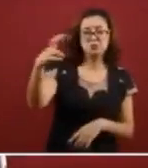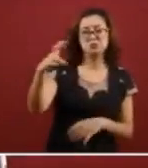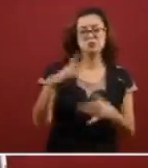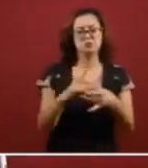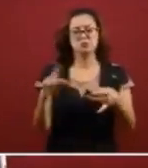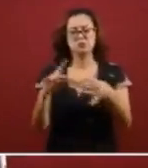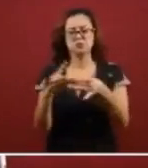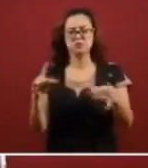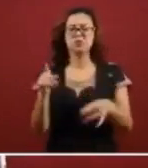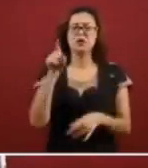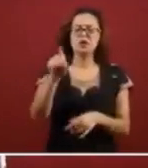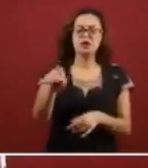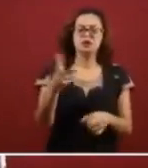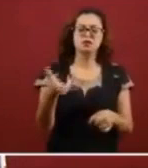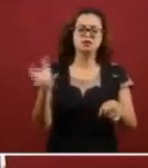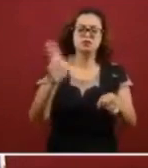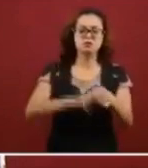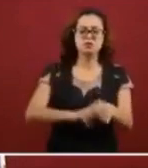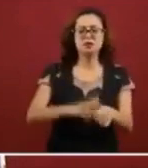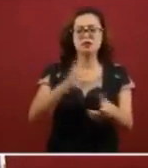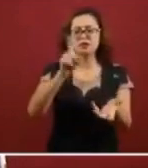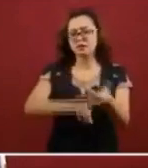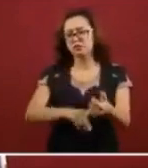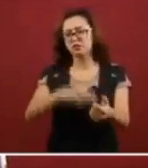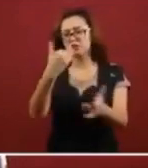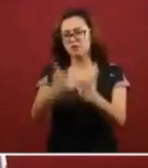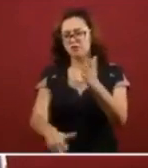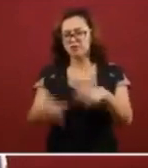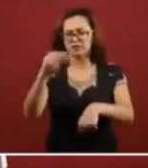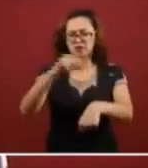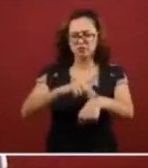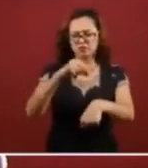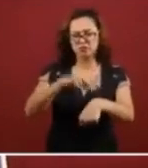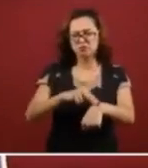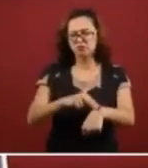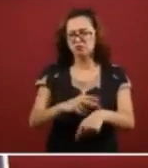about regarding hospitals that needed